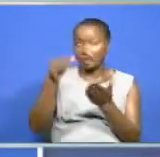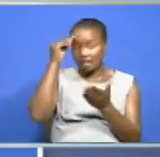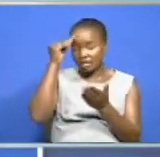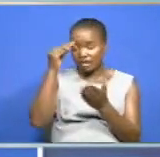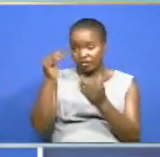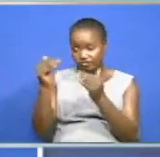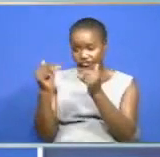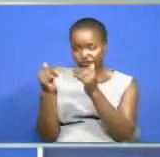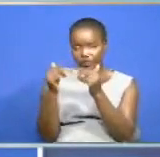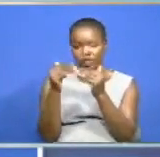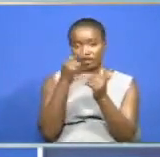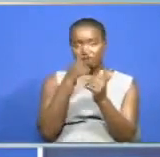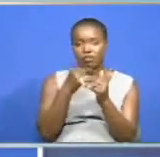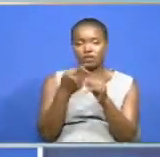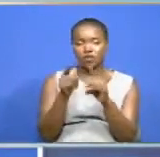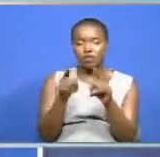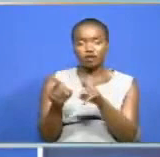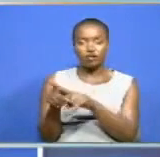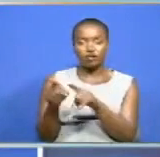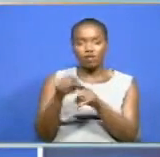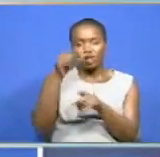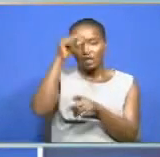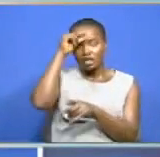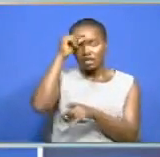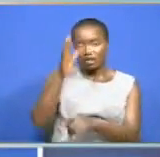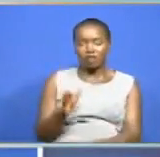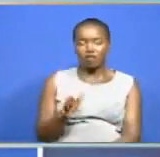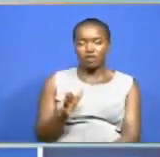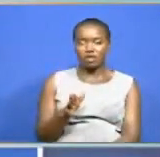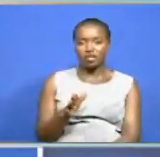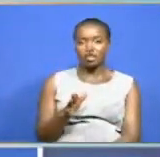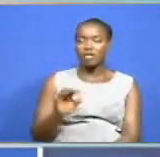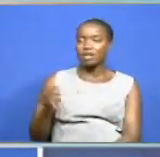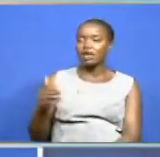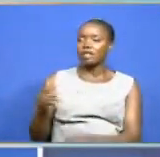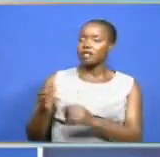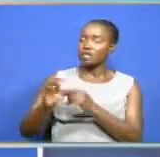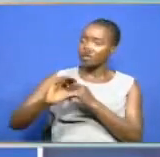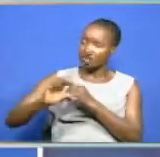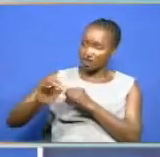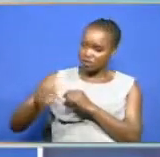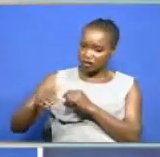grassroots level from the communities, but also the governors, they go to other counties to learn.